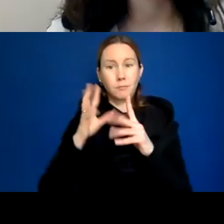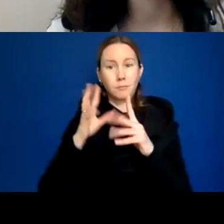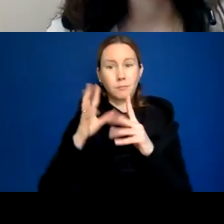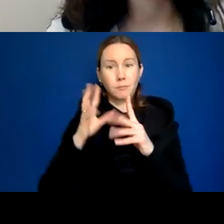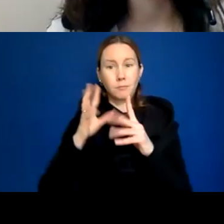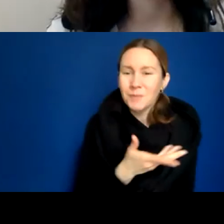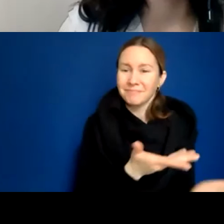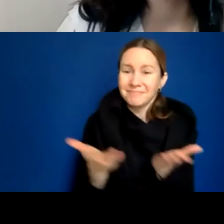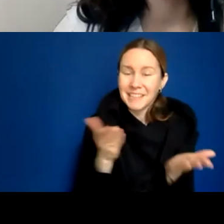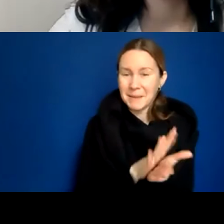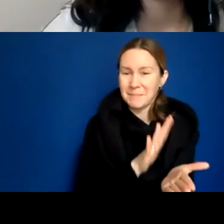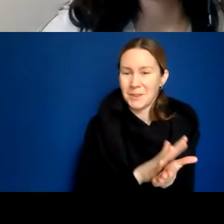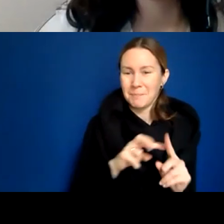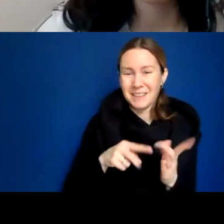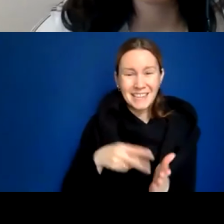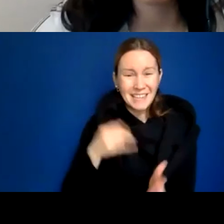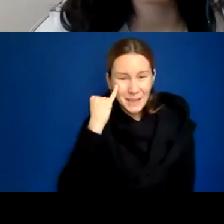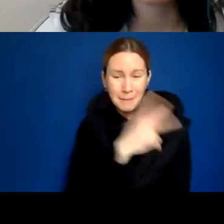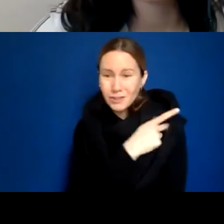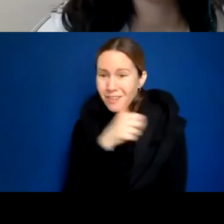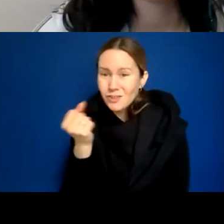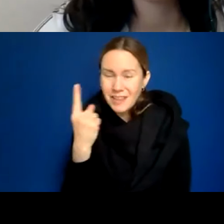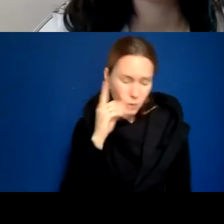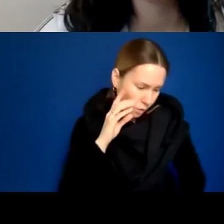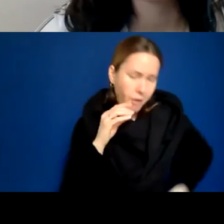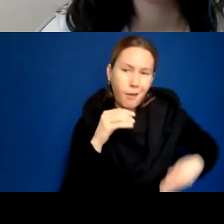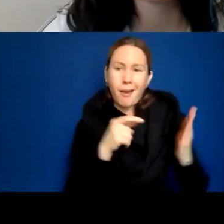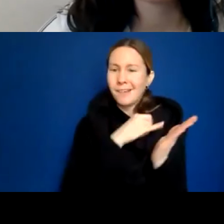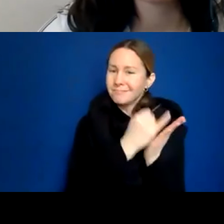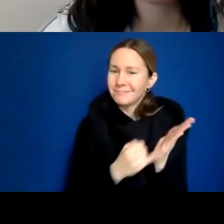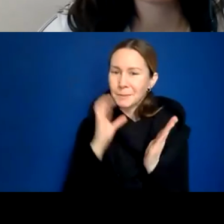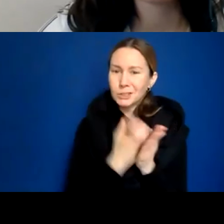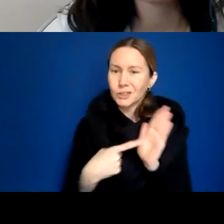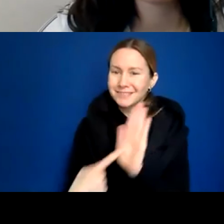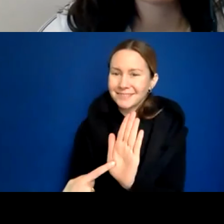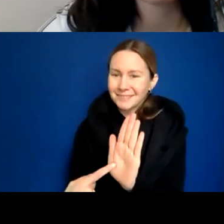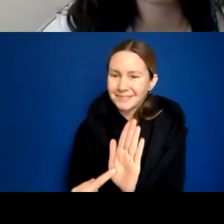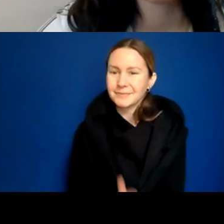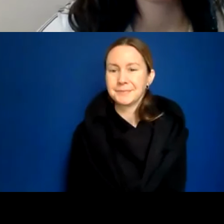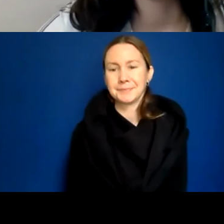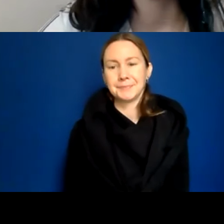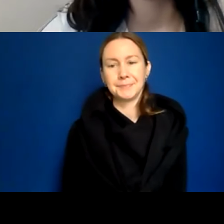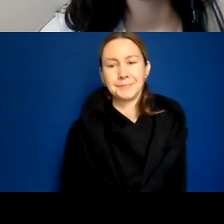saying. Or you could look it so that the patient's not understanding, you can whip it out and draw a picture.